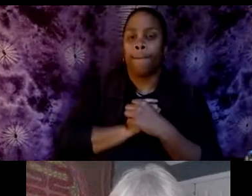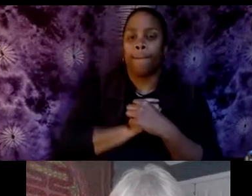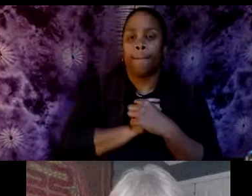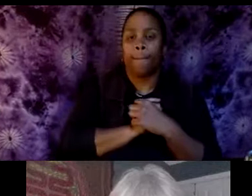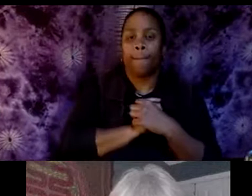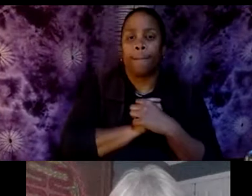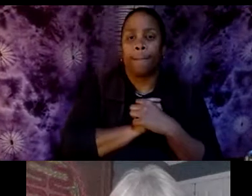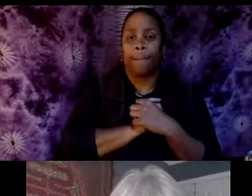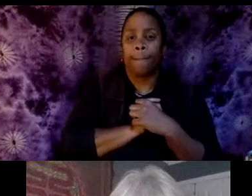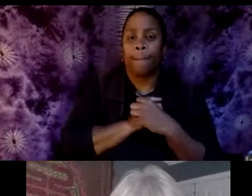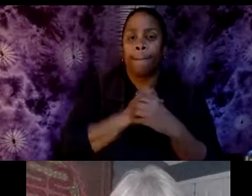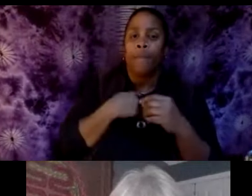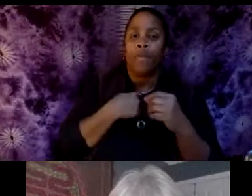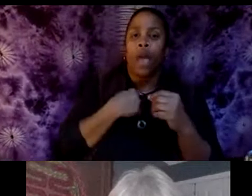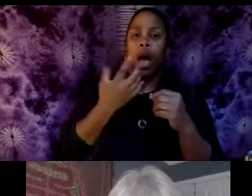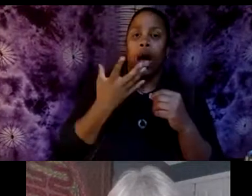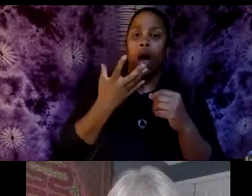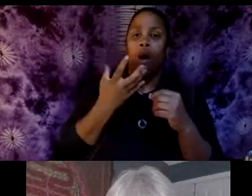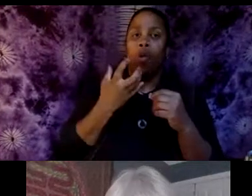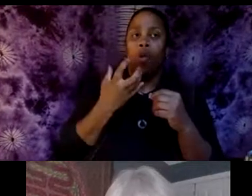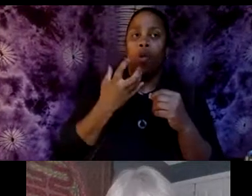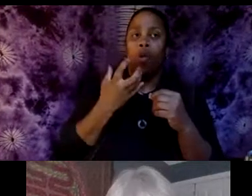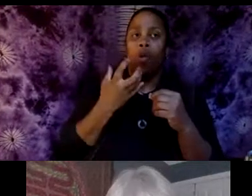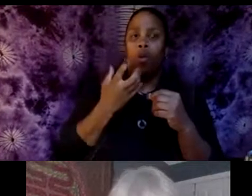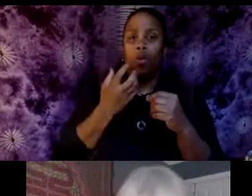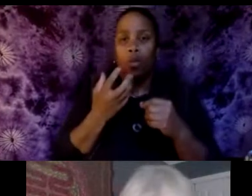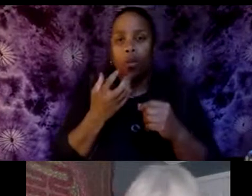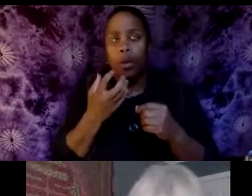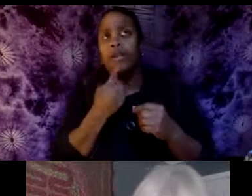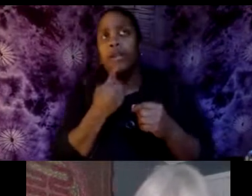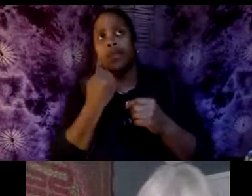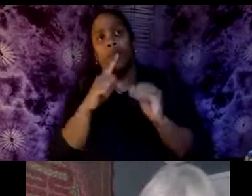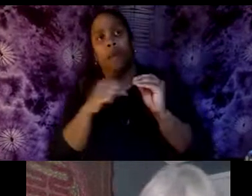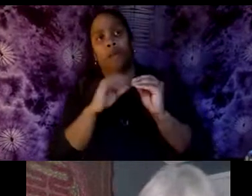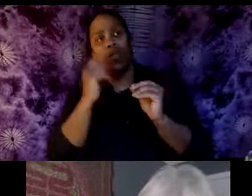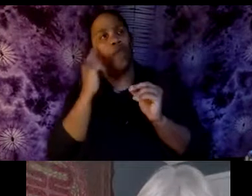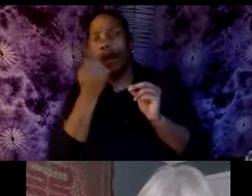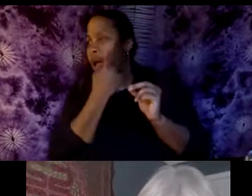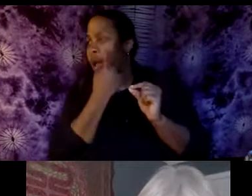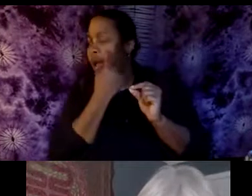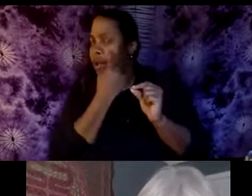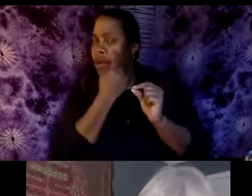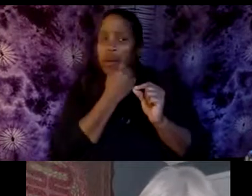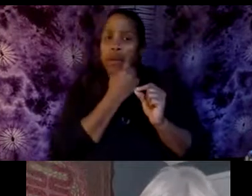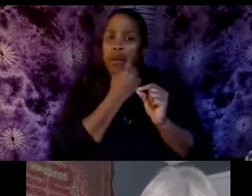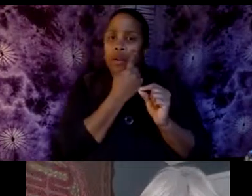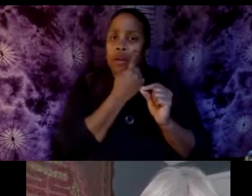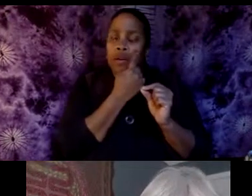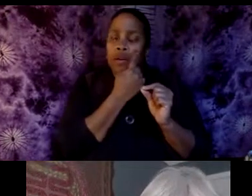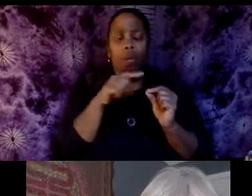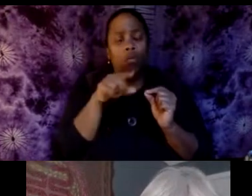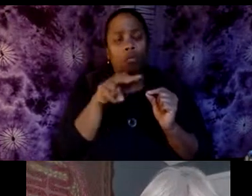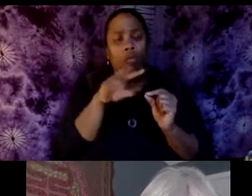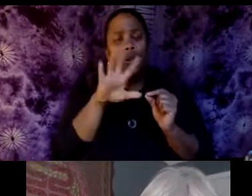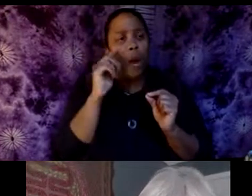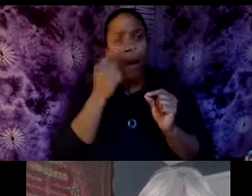Great. And I want to cycle around to say just something about your eyes and one other thing. So in terms of your eyes, I think that law school is great